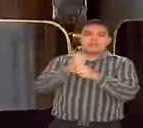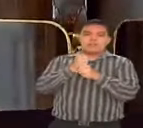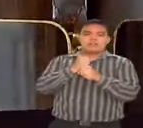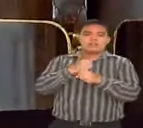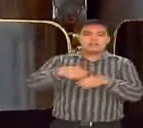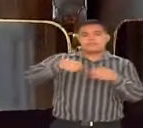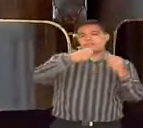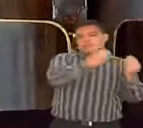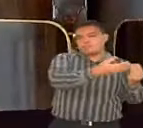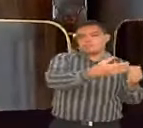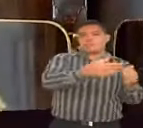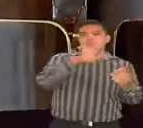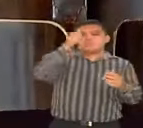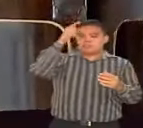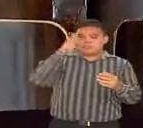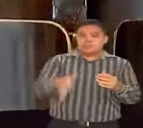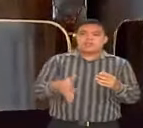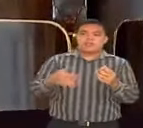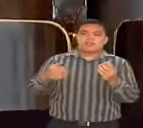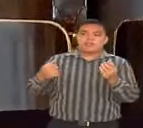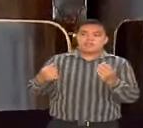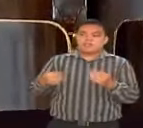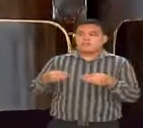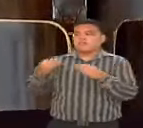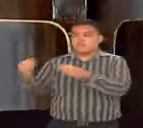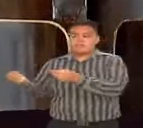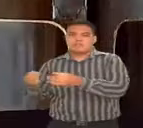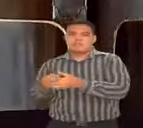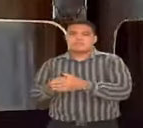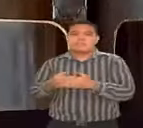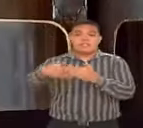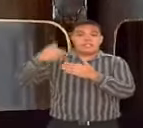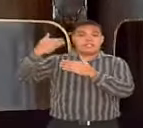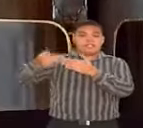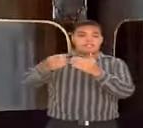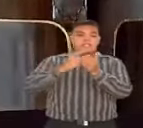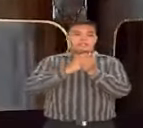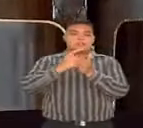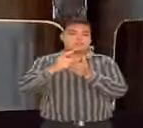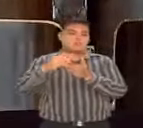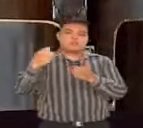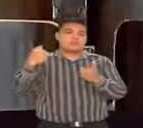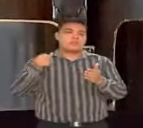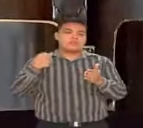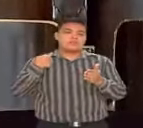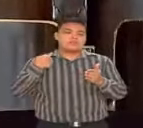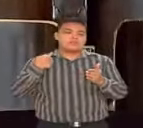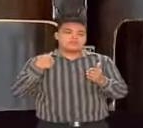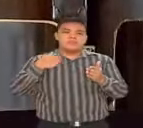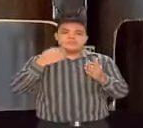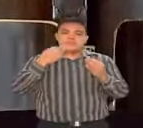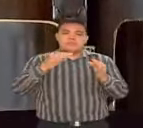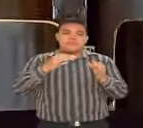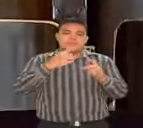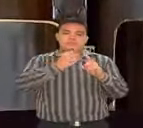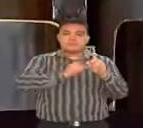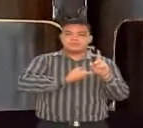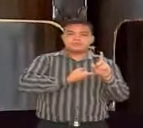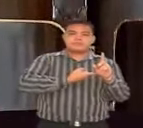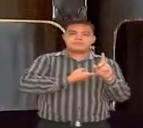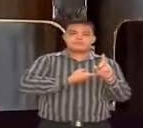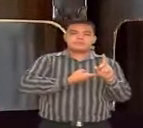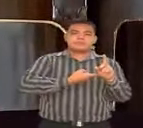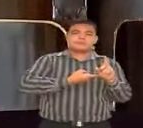ihatag sa faith promise kay i-providean ra ka sa Ginoo. You know, the next week, niingon siya na ako, Pastor, wapa mahuman ng September. Pastor, palihog kuha